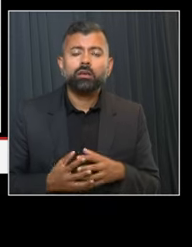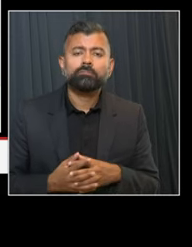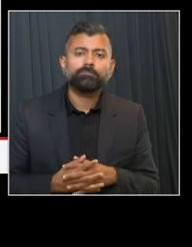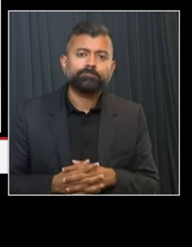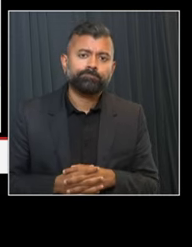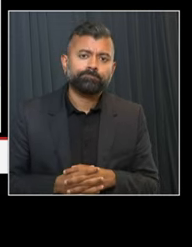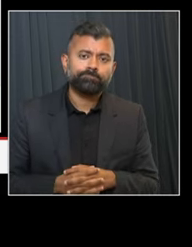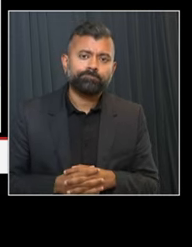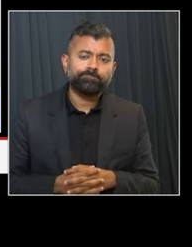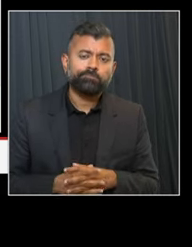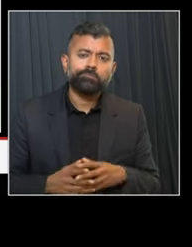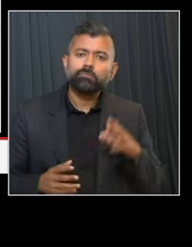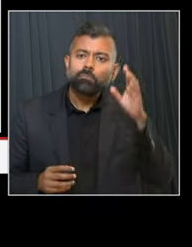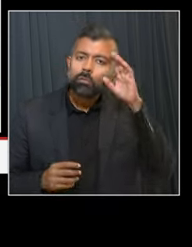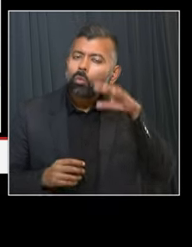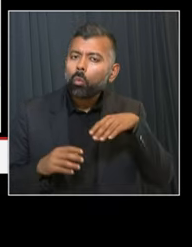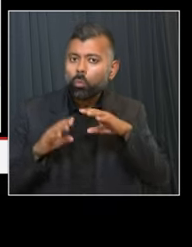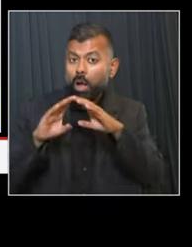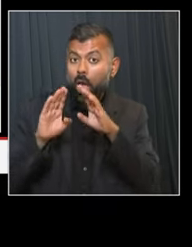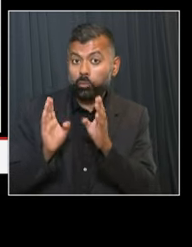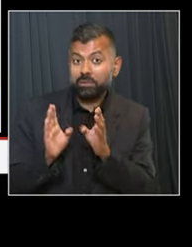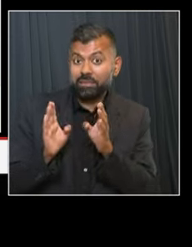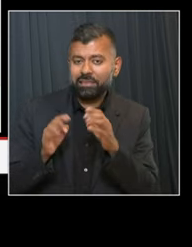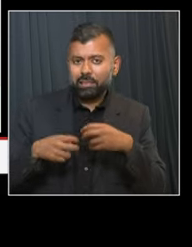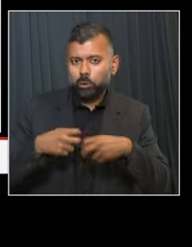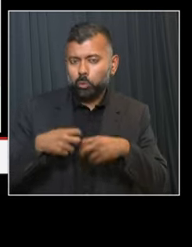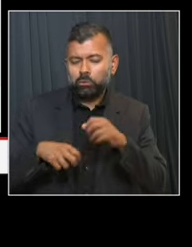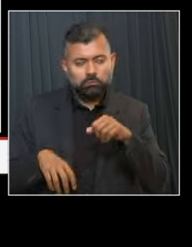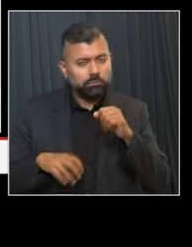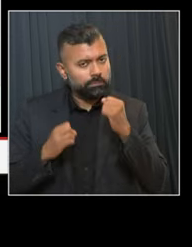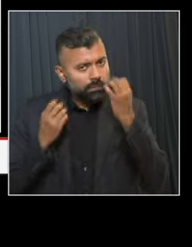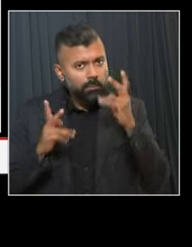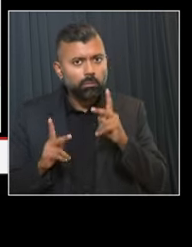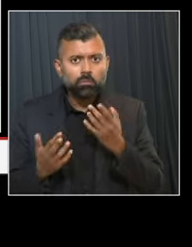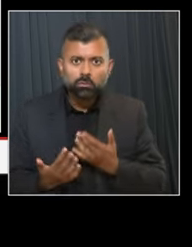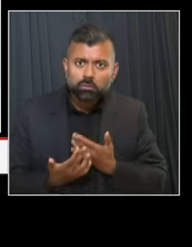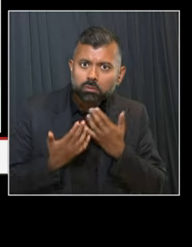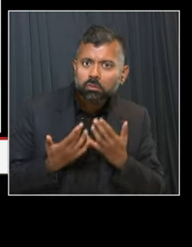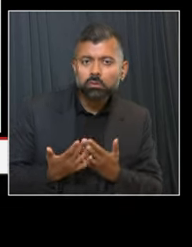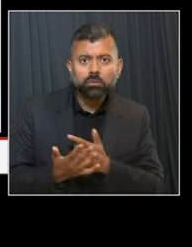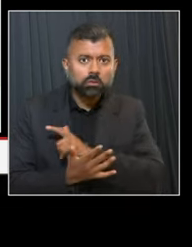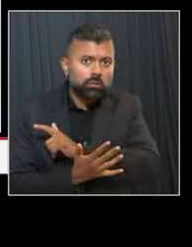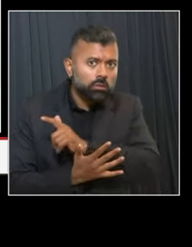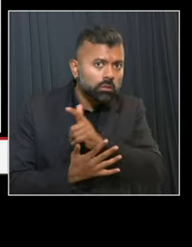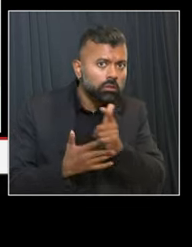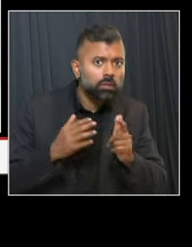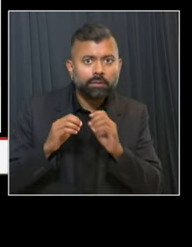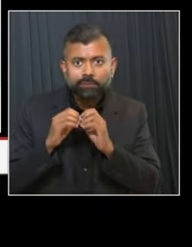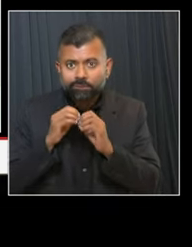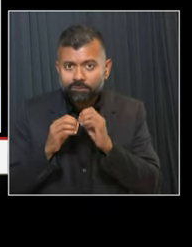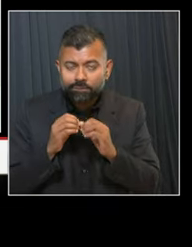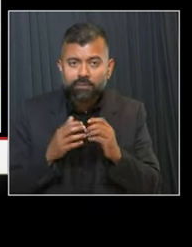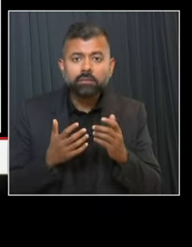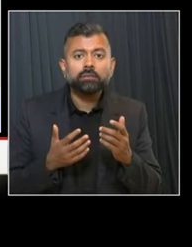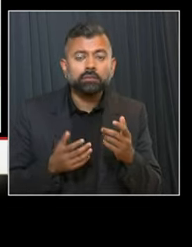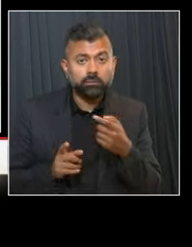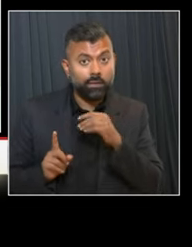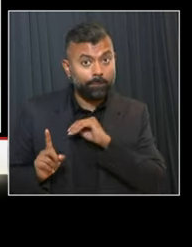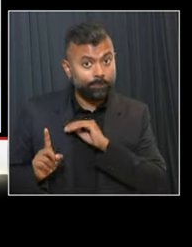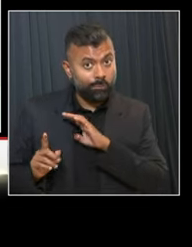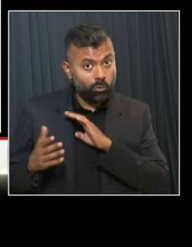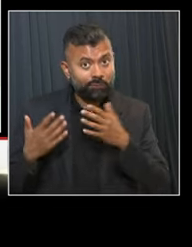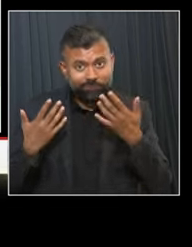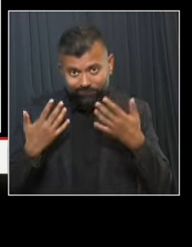are facing, and so you saw the mayor put in additional investment of $2.9 million into the homelessness prevention